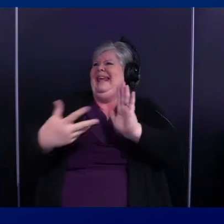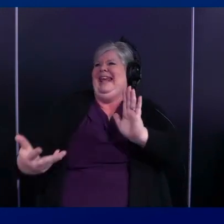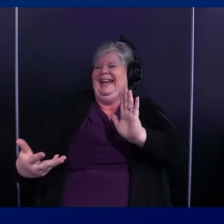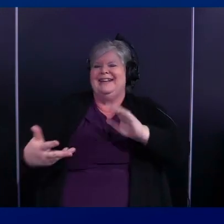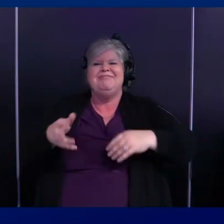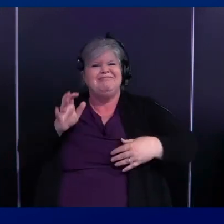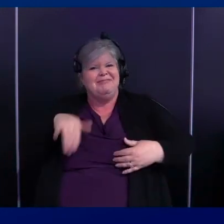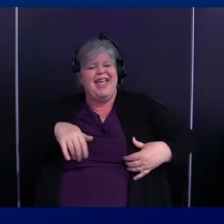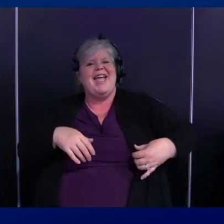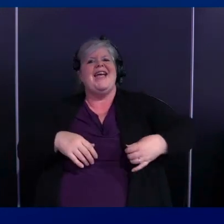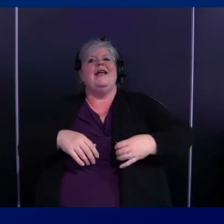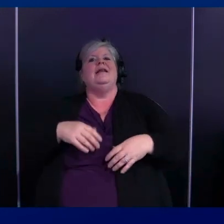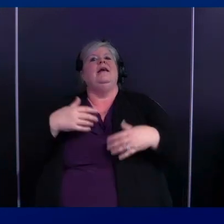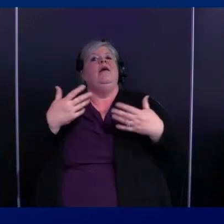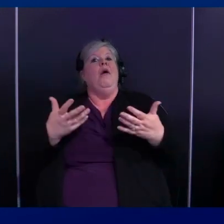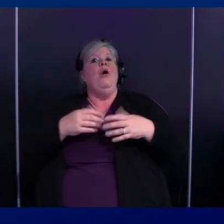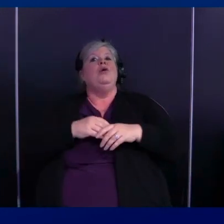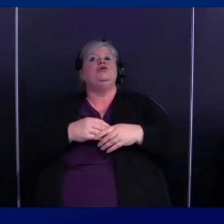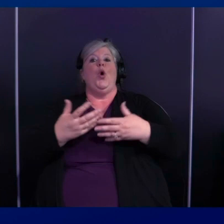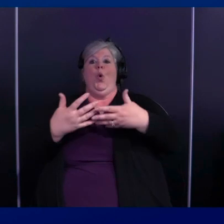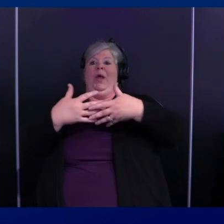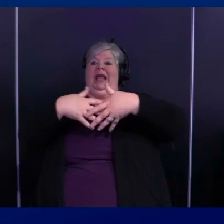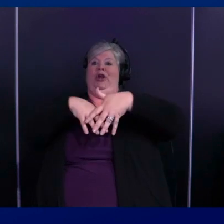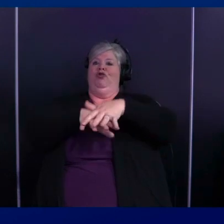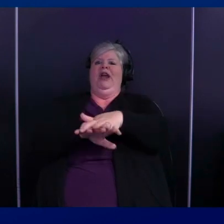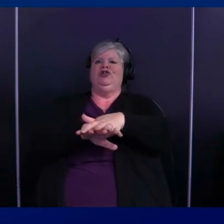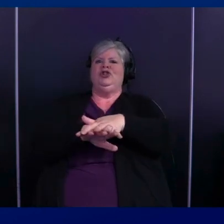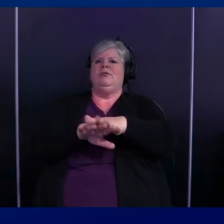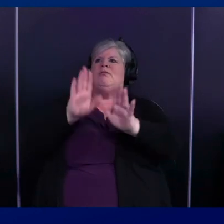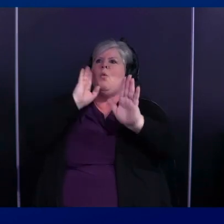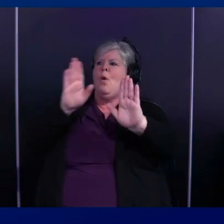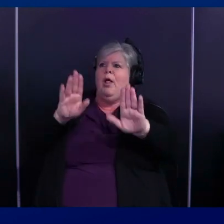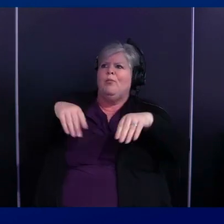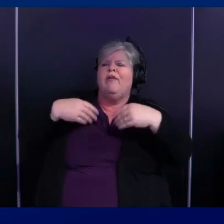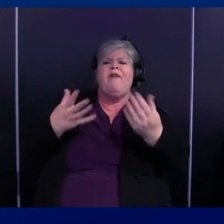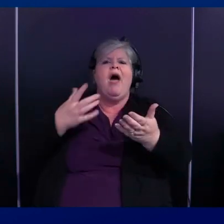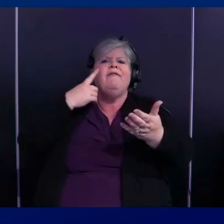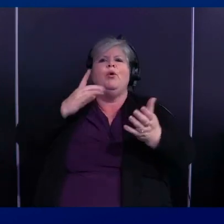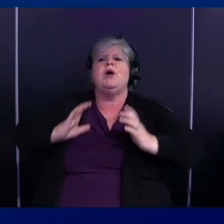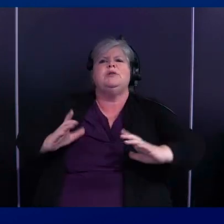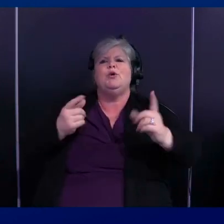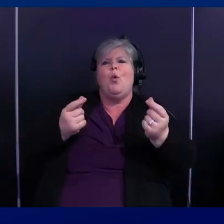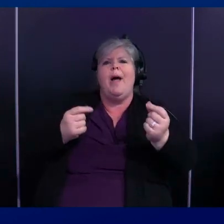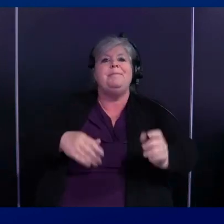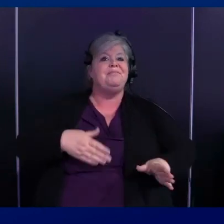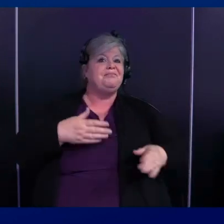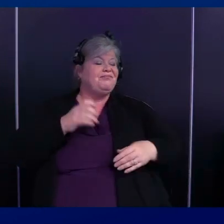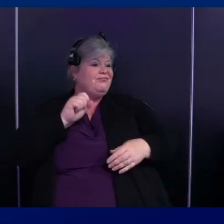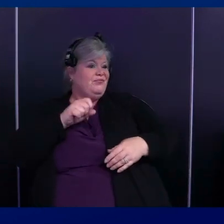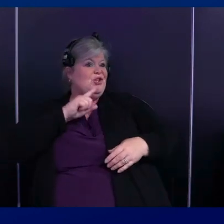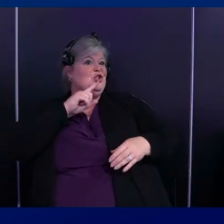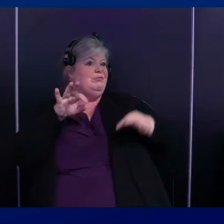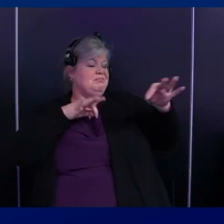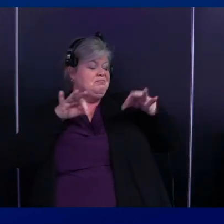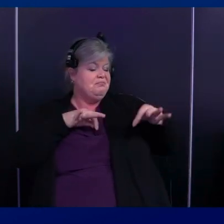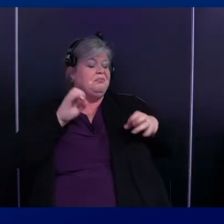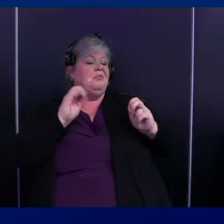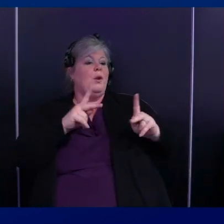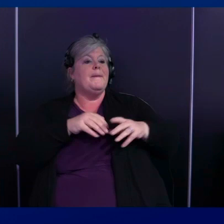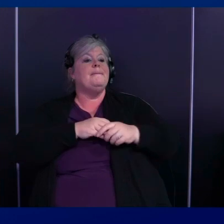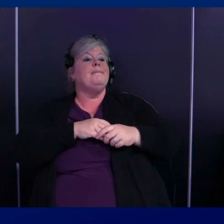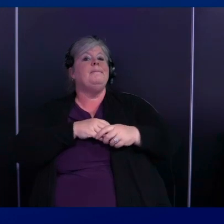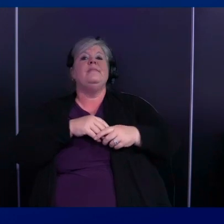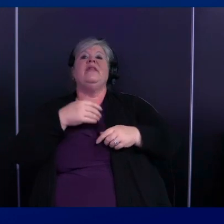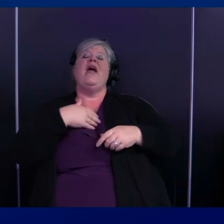So what does this integration allow customers to do? Sure. So with